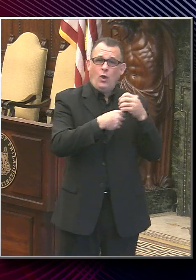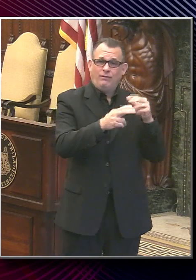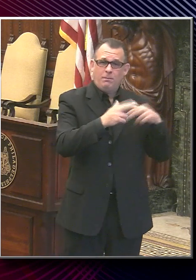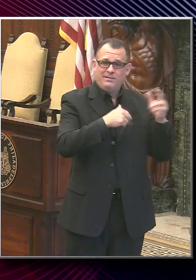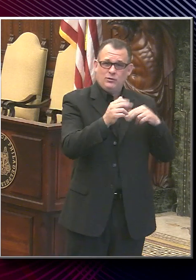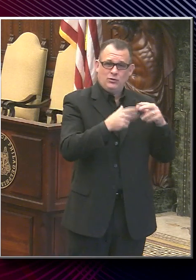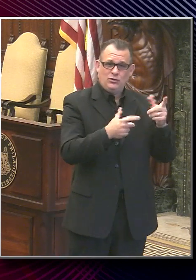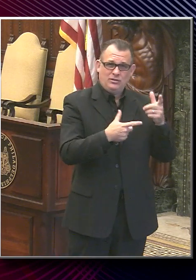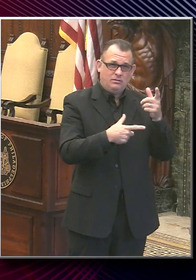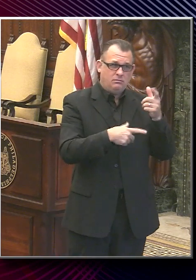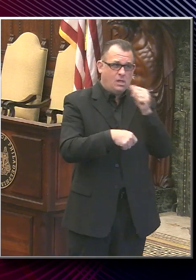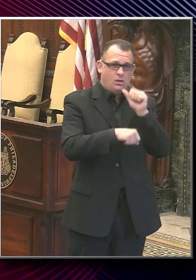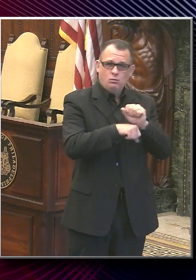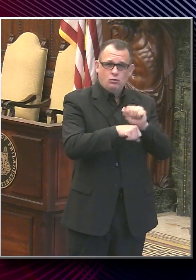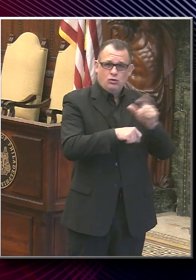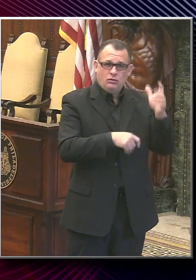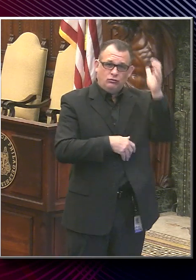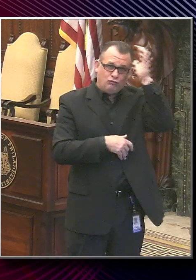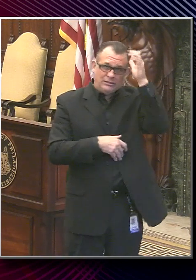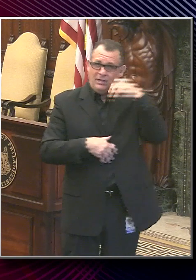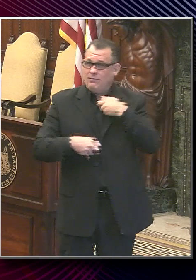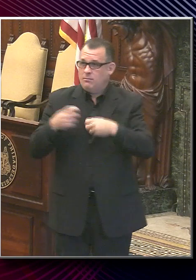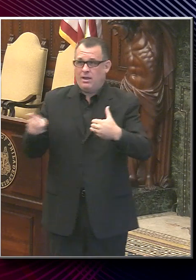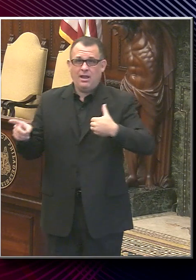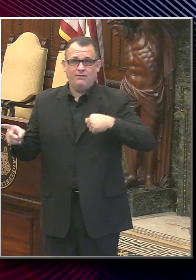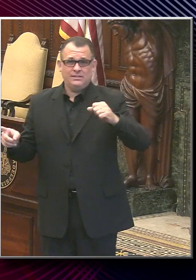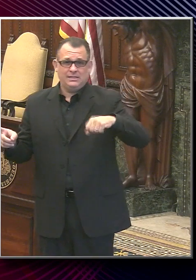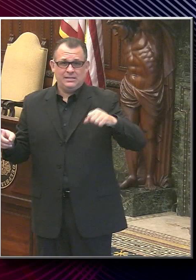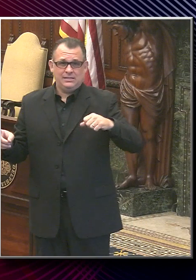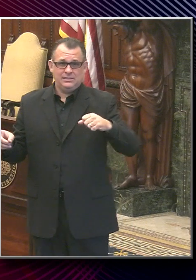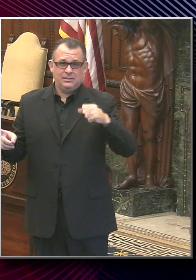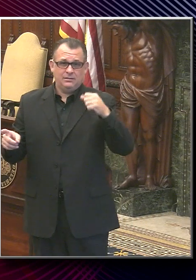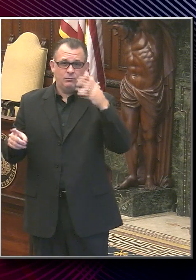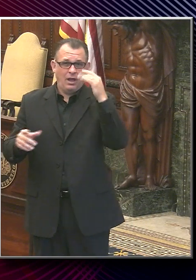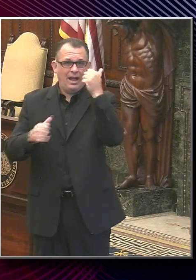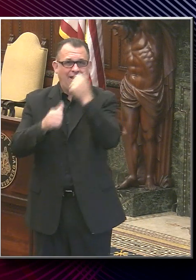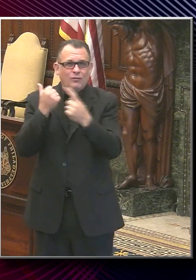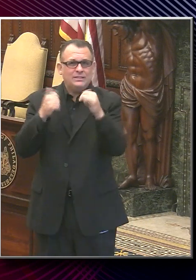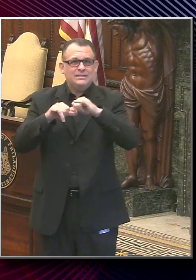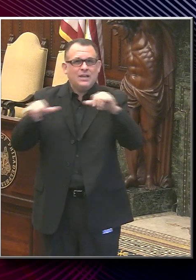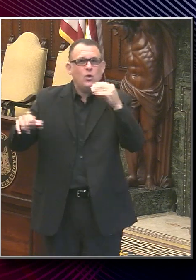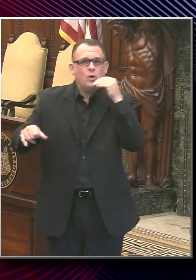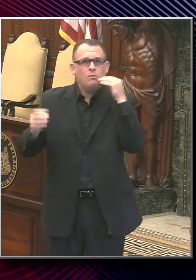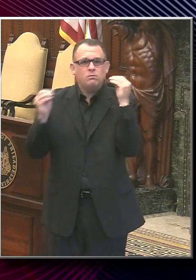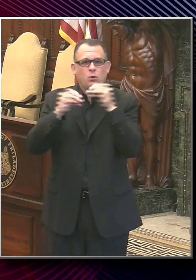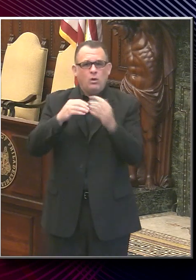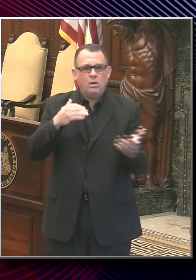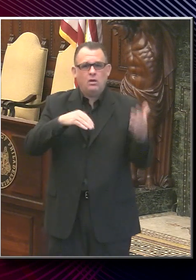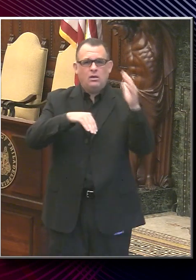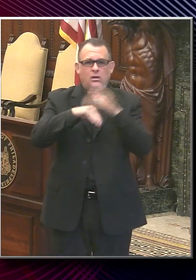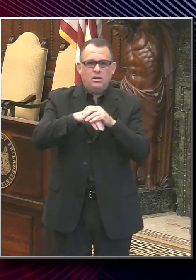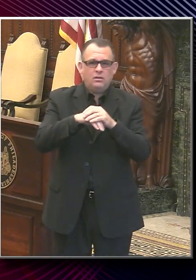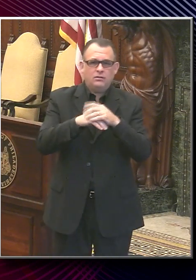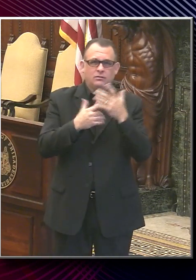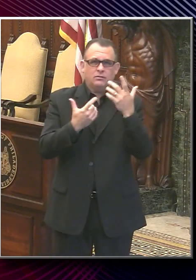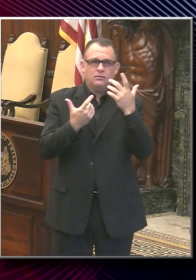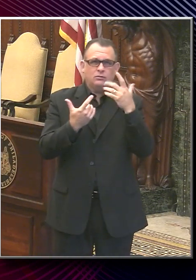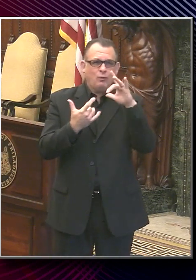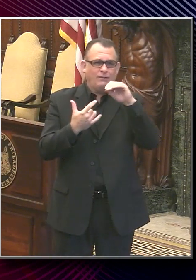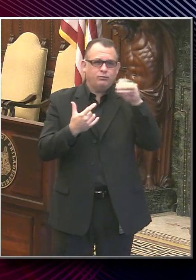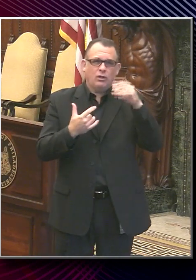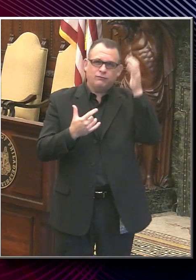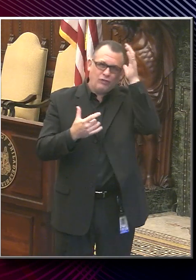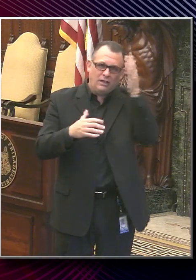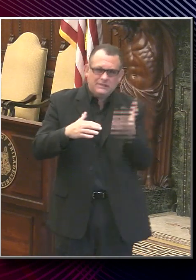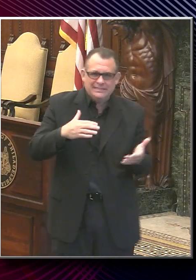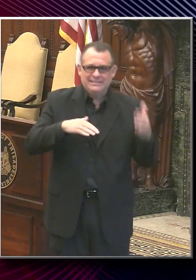a trash problem primarily because everybody's home and we're creating 25% more trash. So if you take 25%